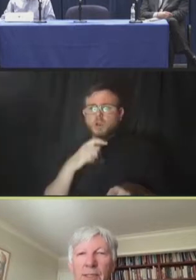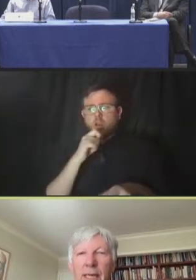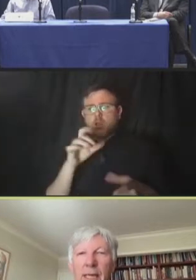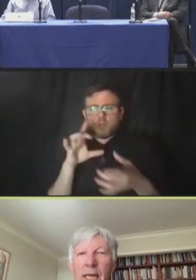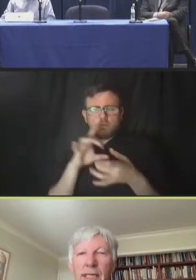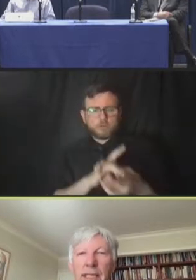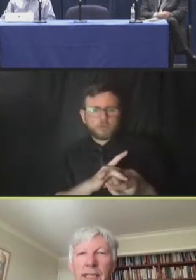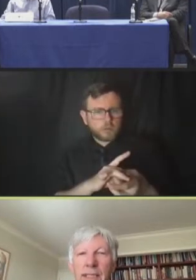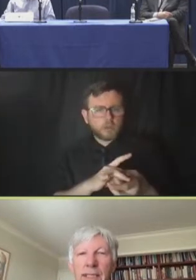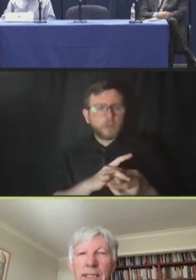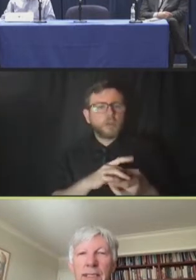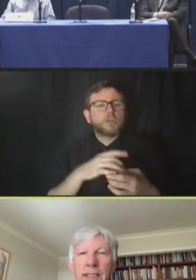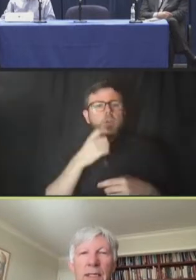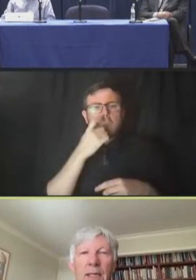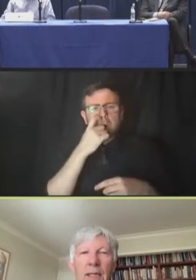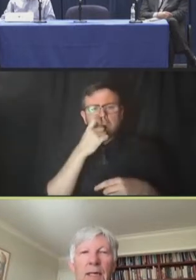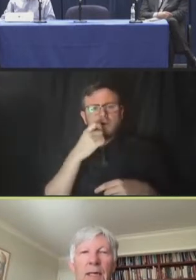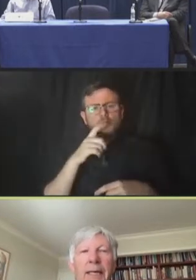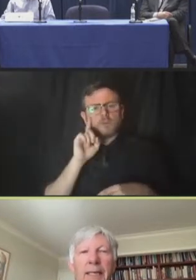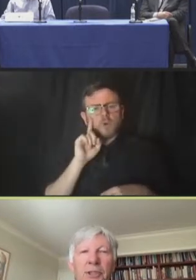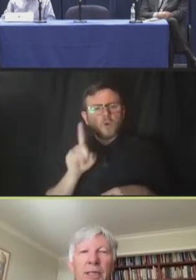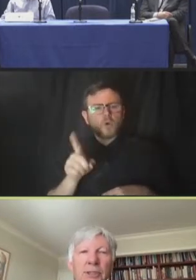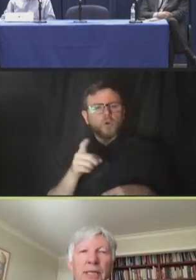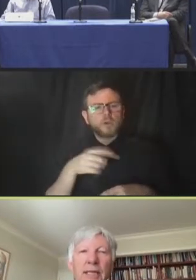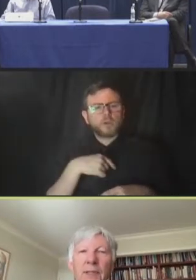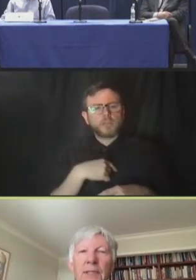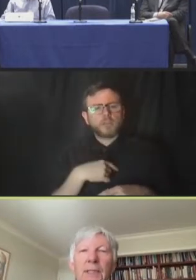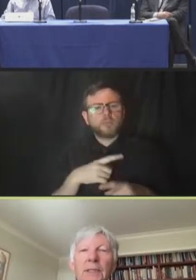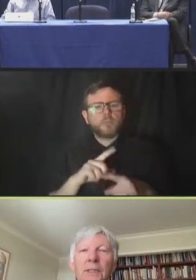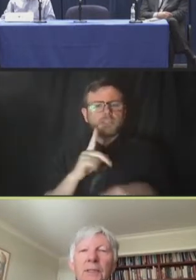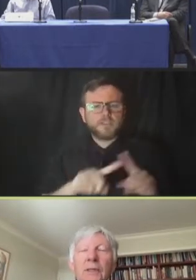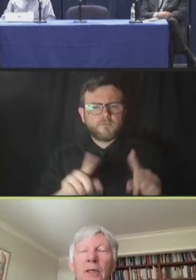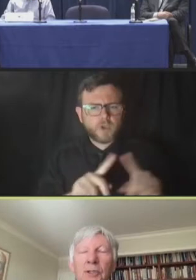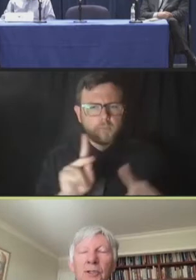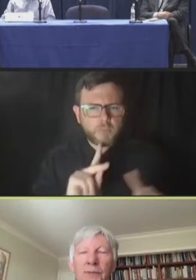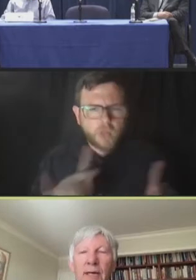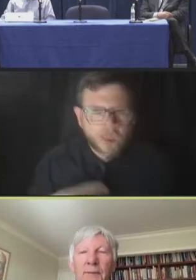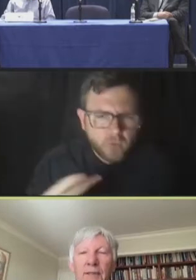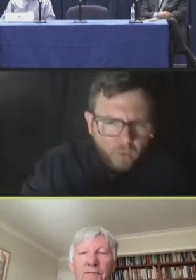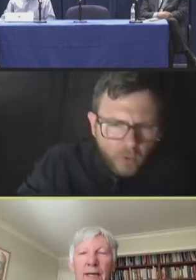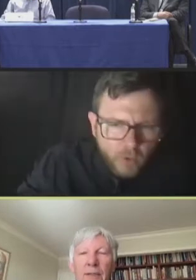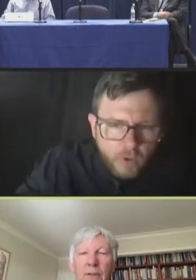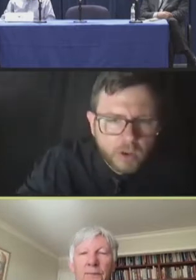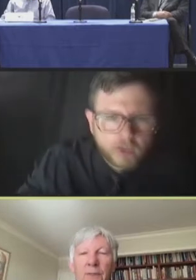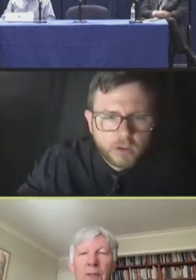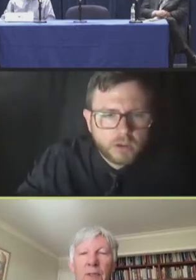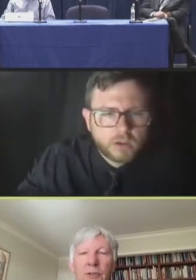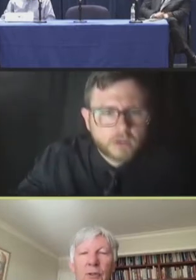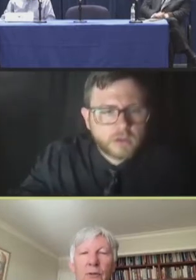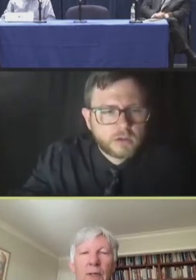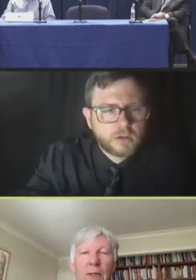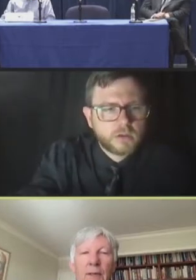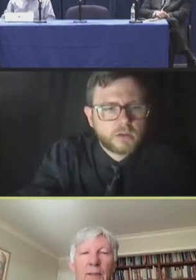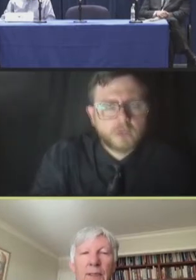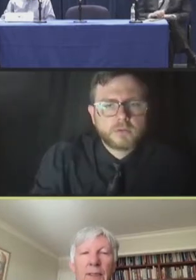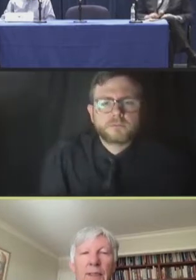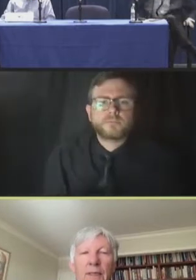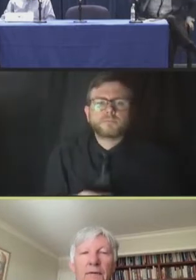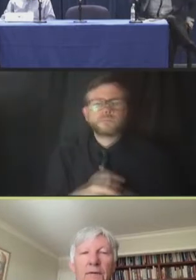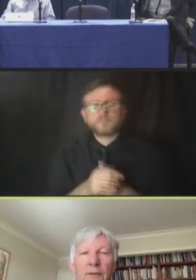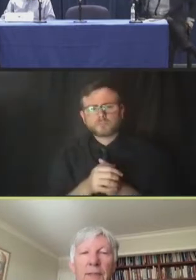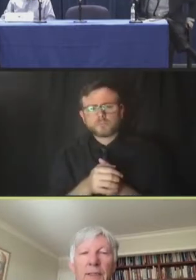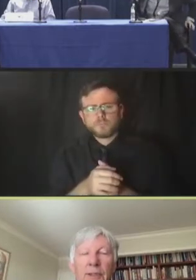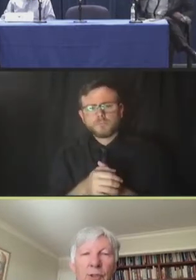Next slide. And educational attainment is also a dominant factor. So